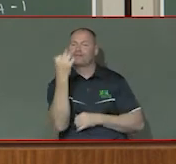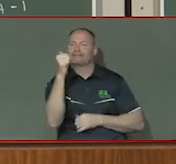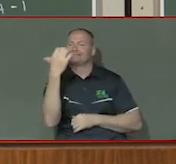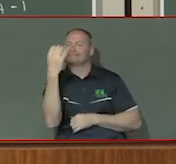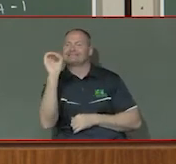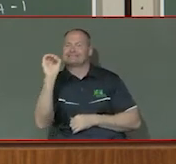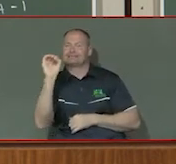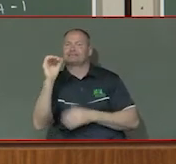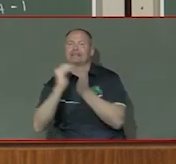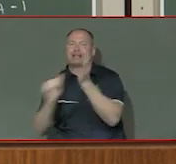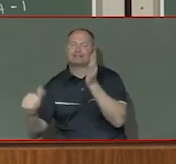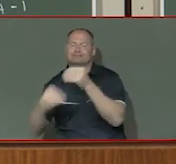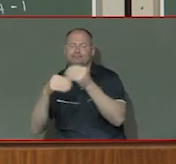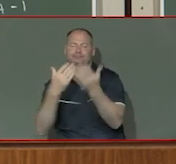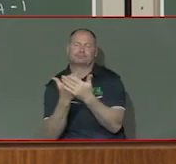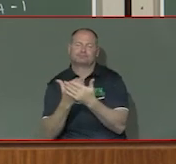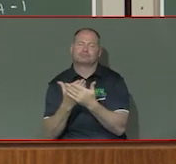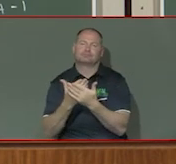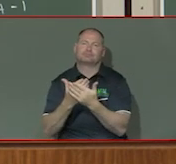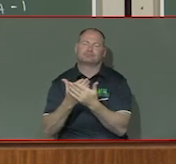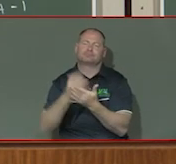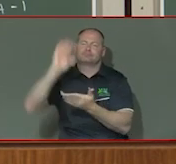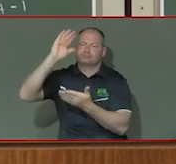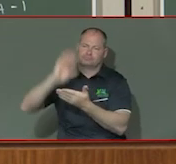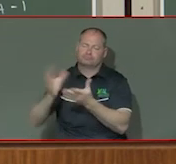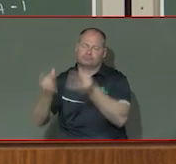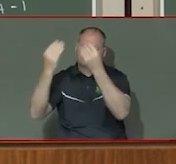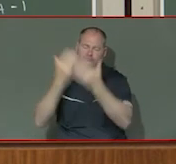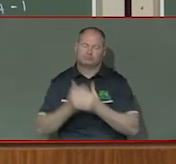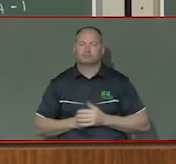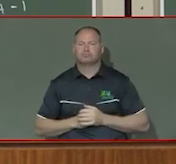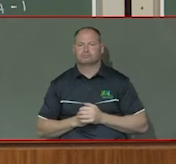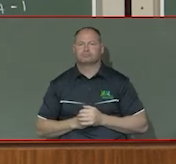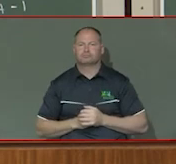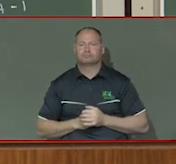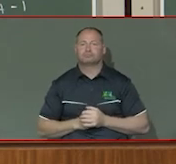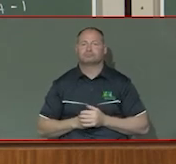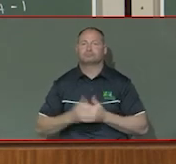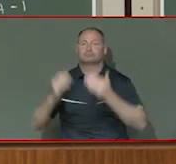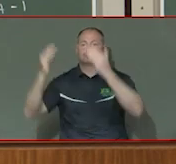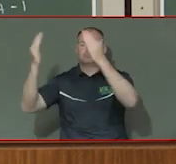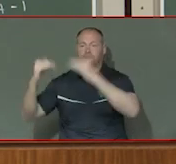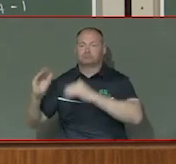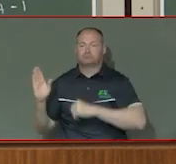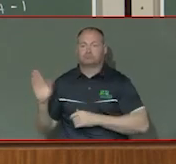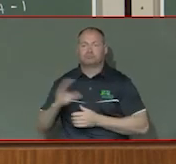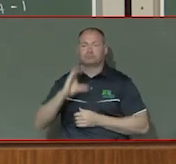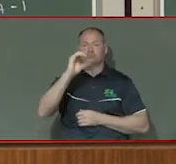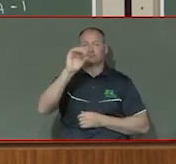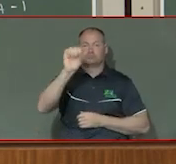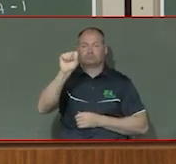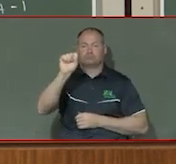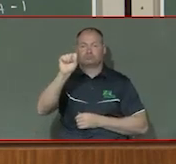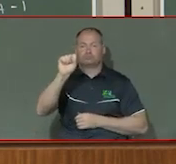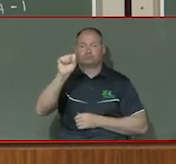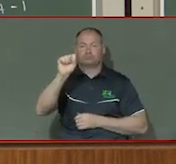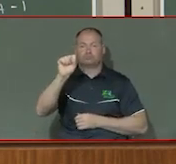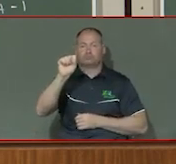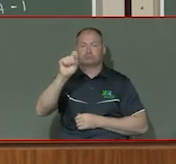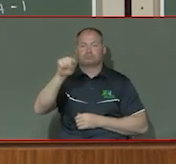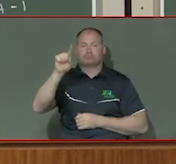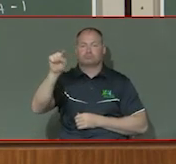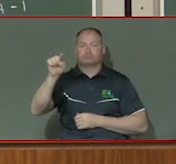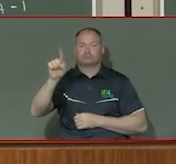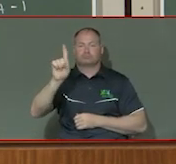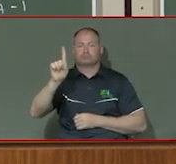it's not a reduction formula. Let's look here. People, here we got the cos of theta minus 180.